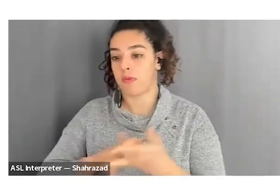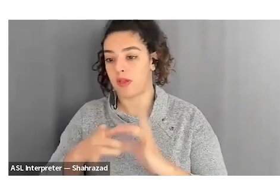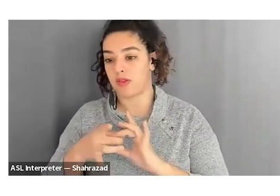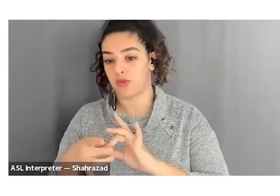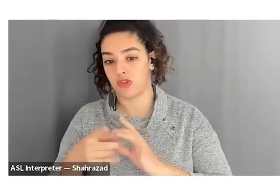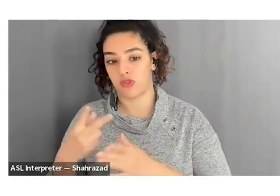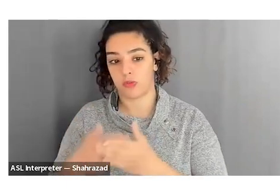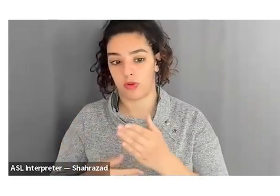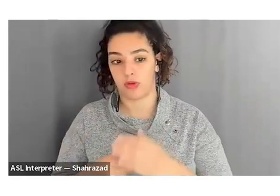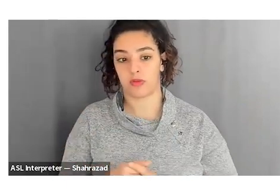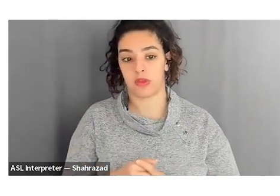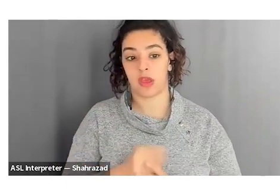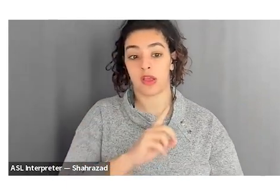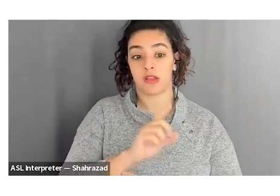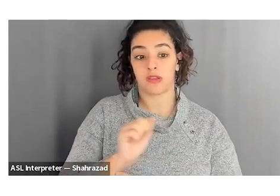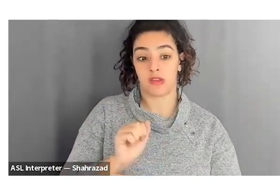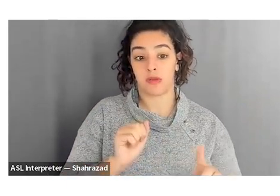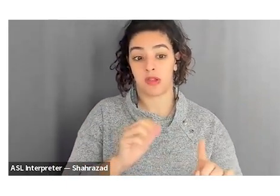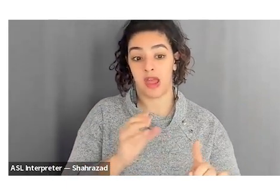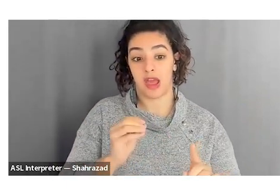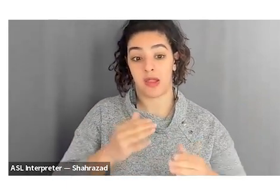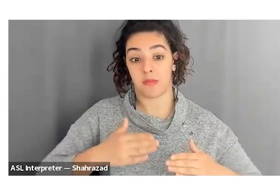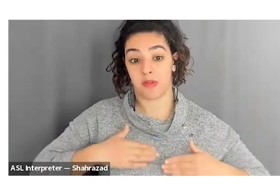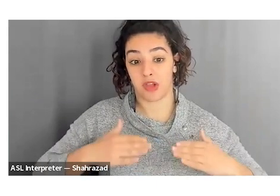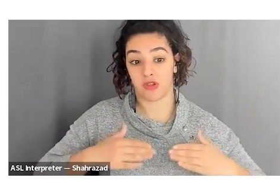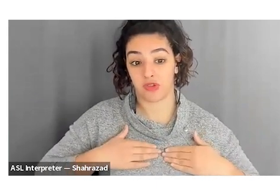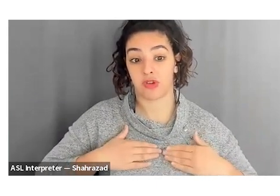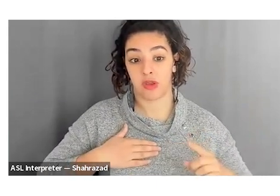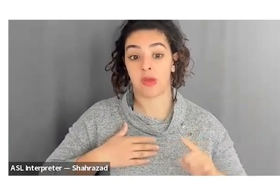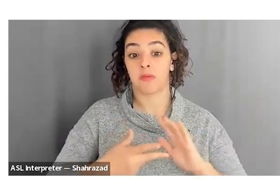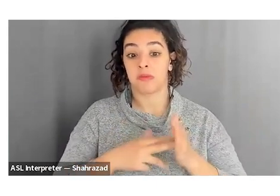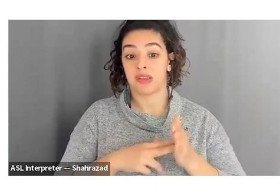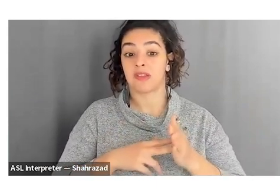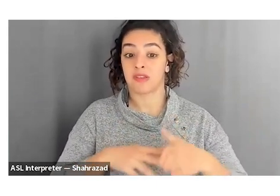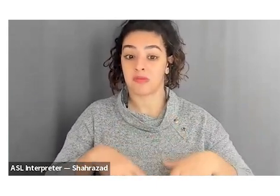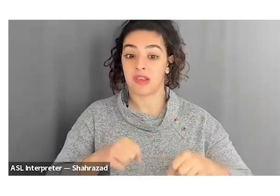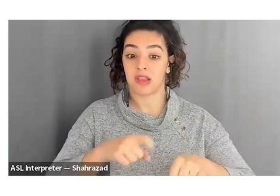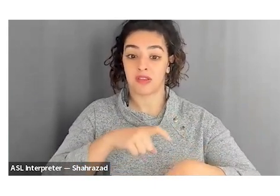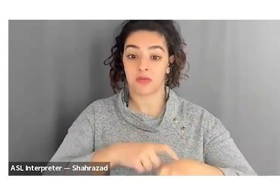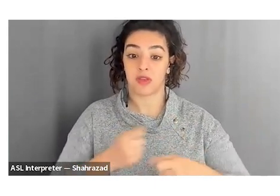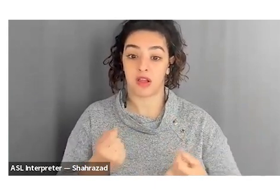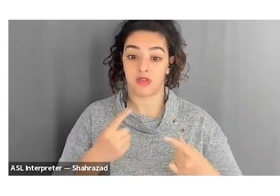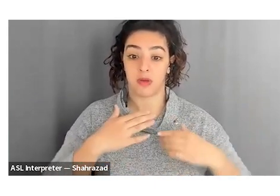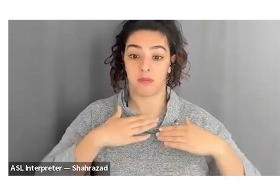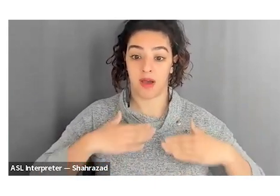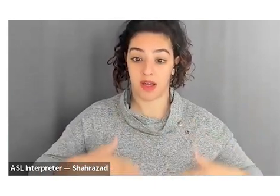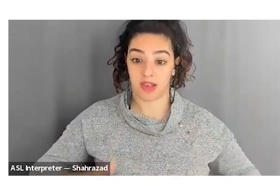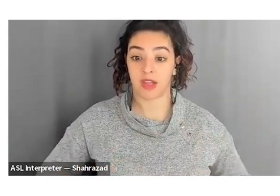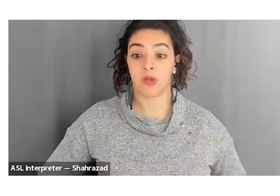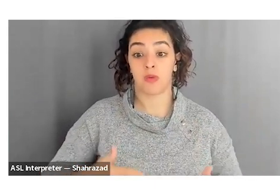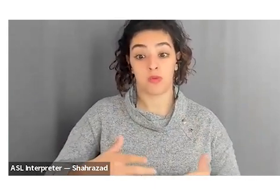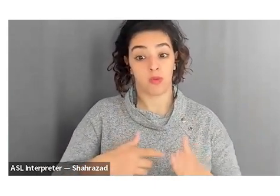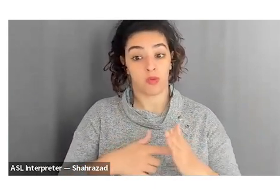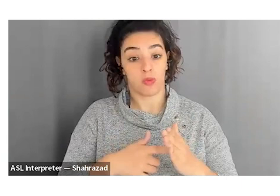need to bring me pleasure. It also means being open about that with my partner so that we can